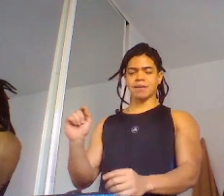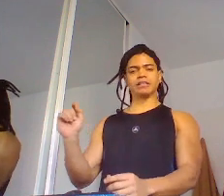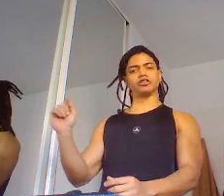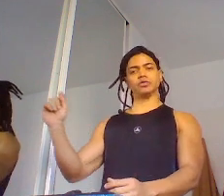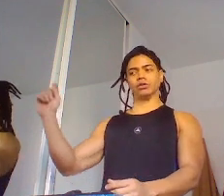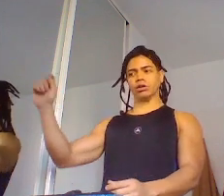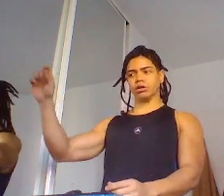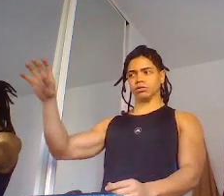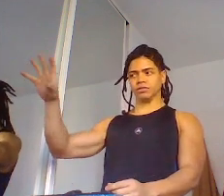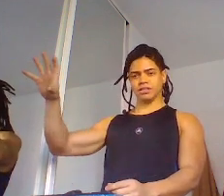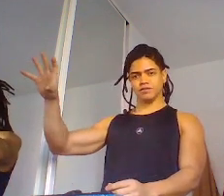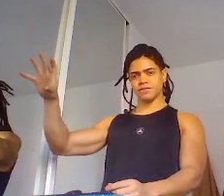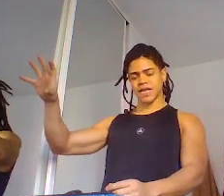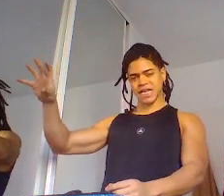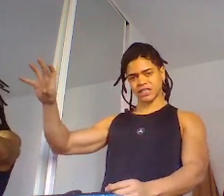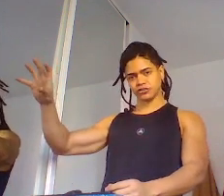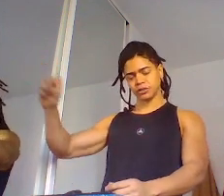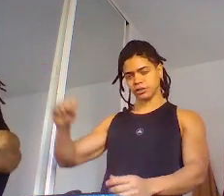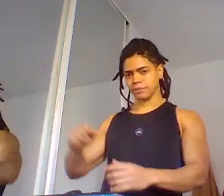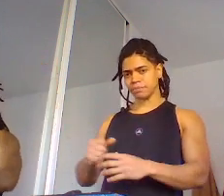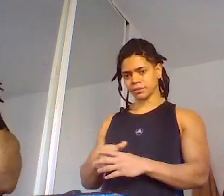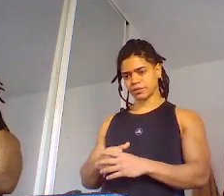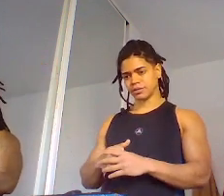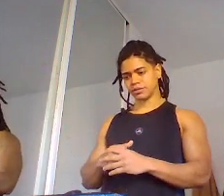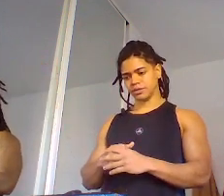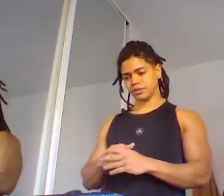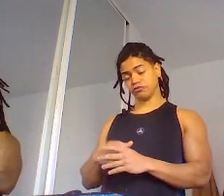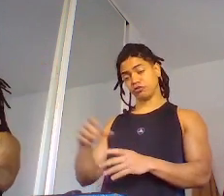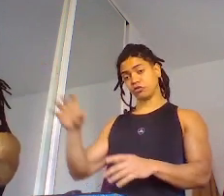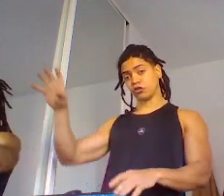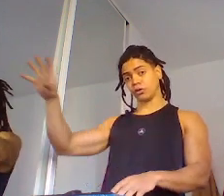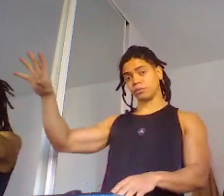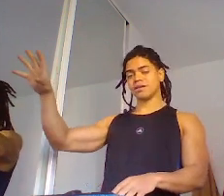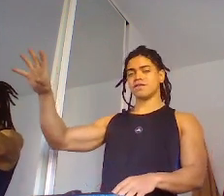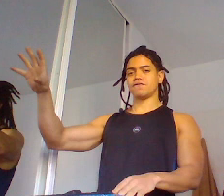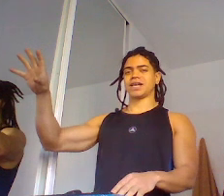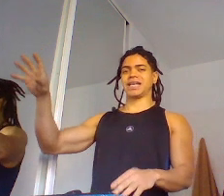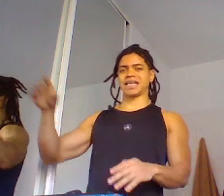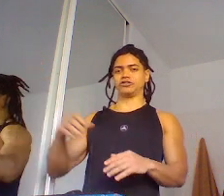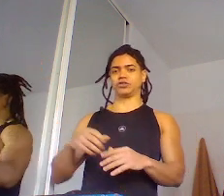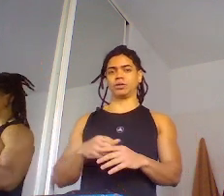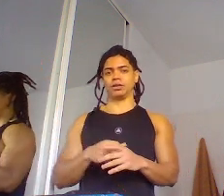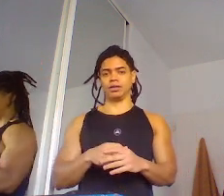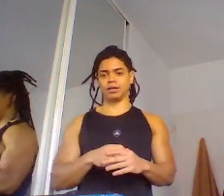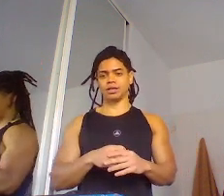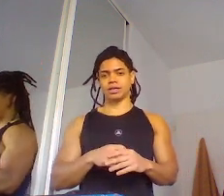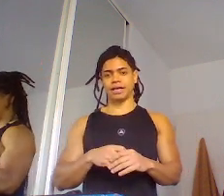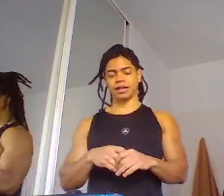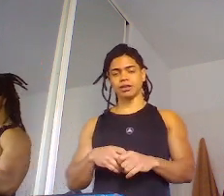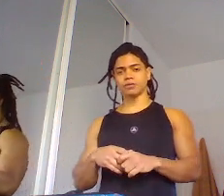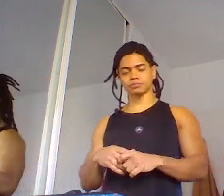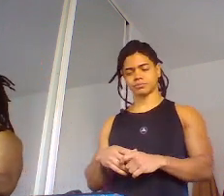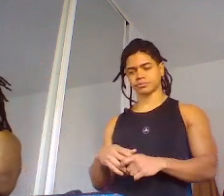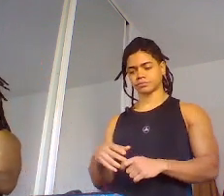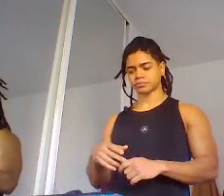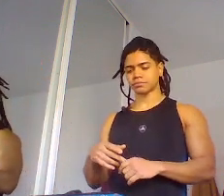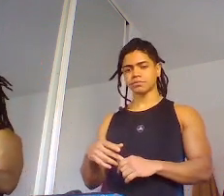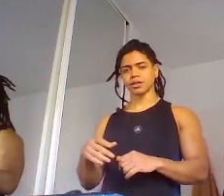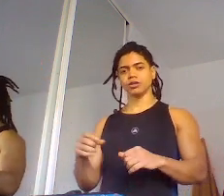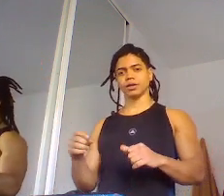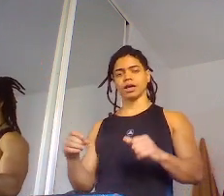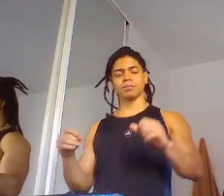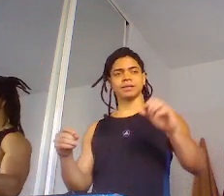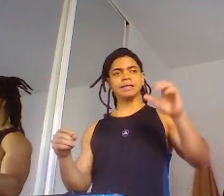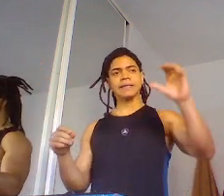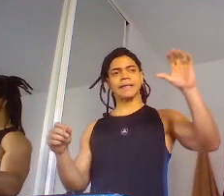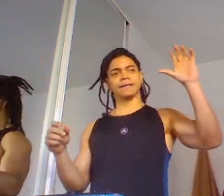a measure of the financial and the short-term financial health